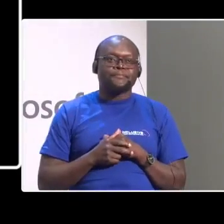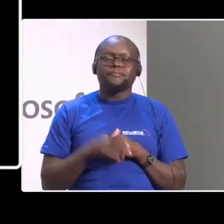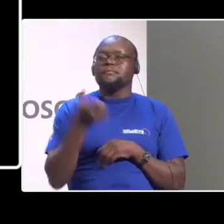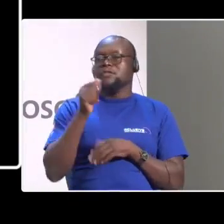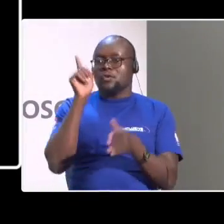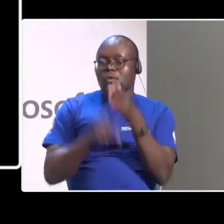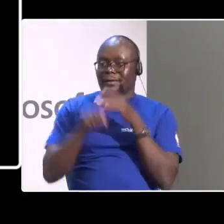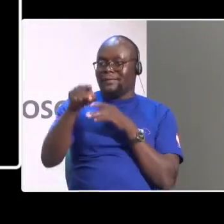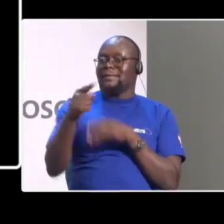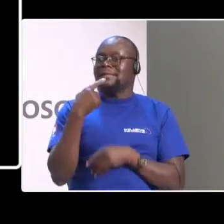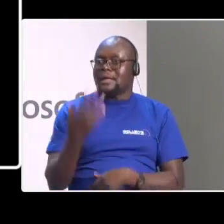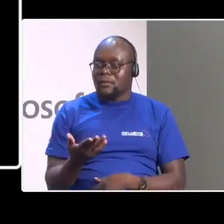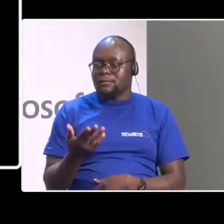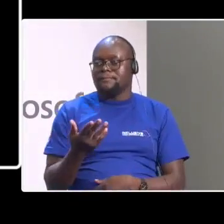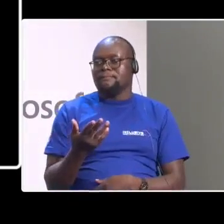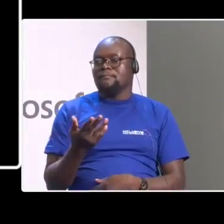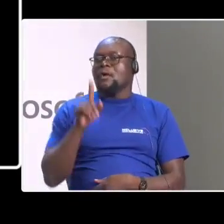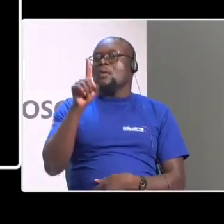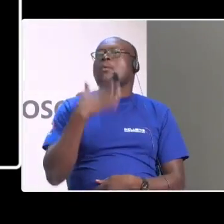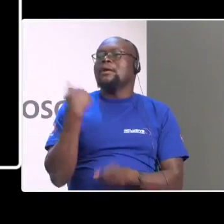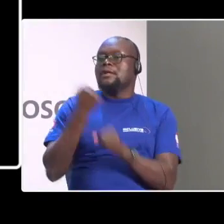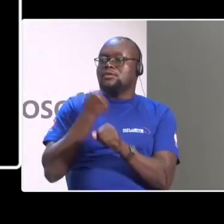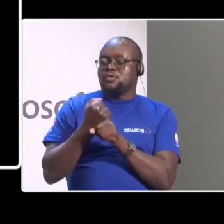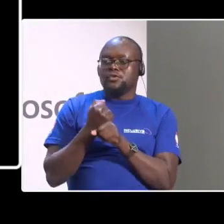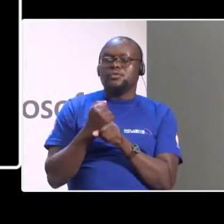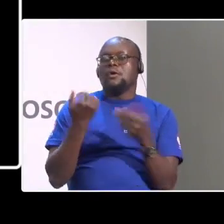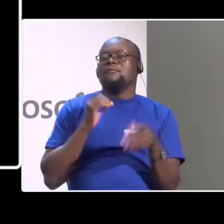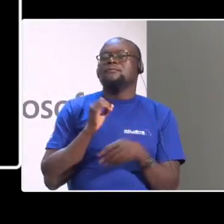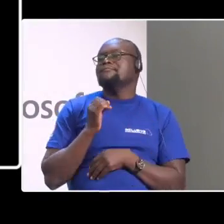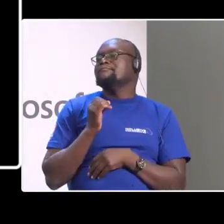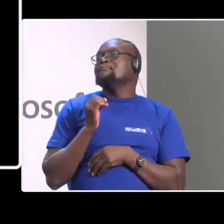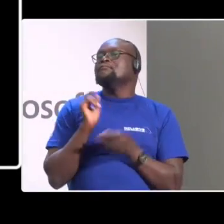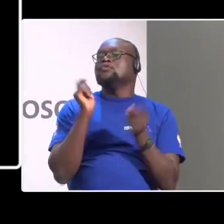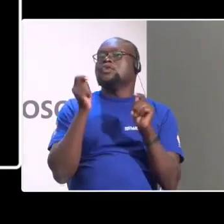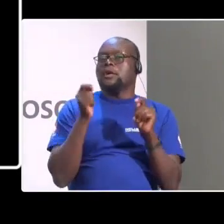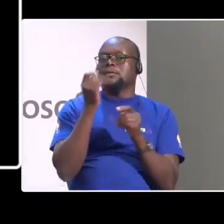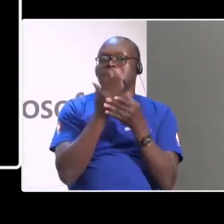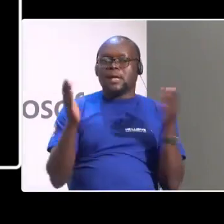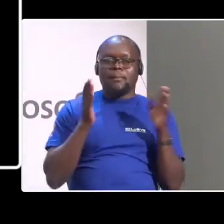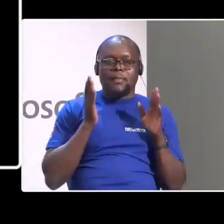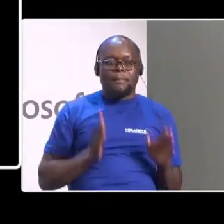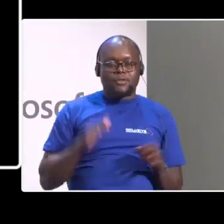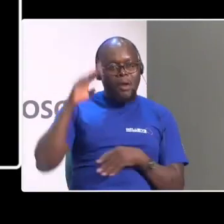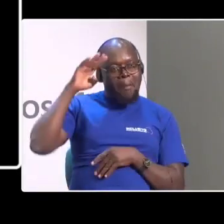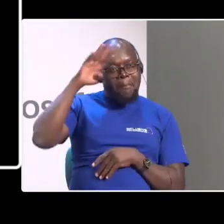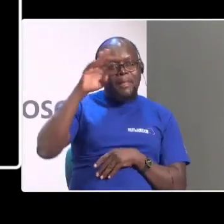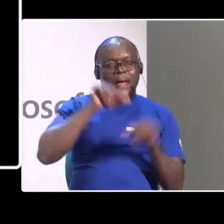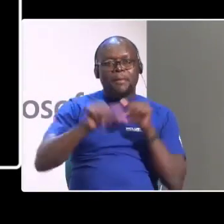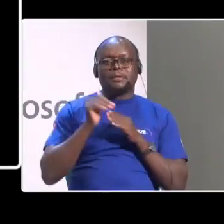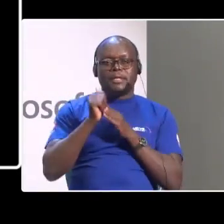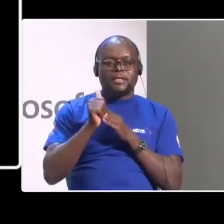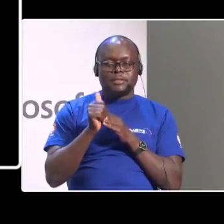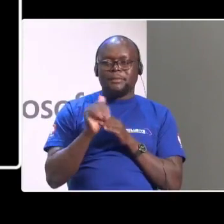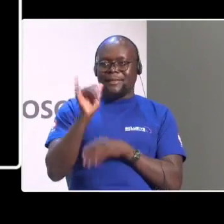So what this says is, wanted to do a little bit of a shout out. What are some of the personal myths around leadership